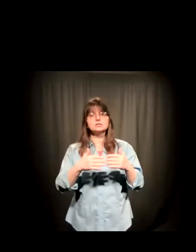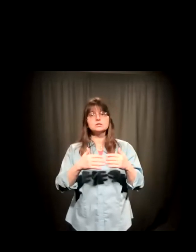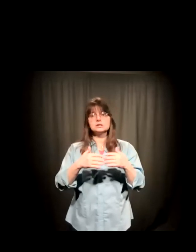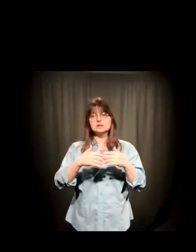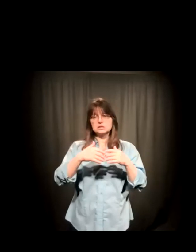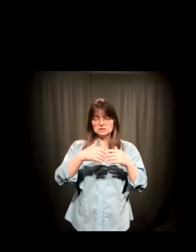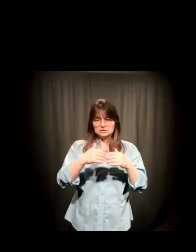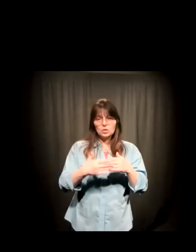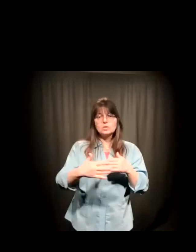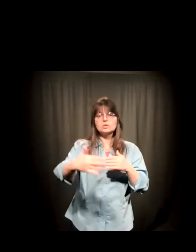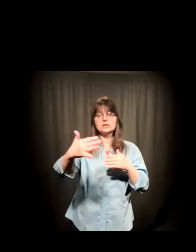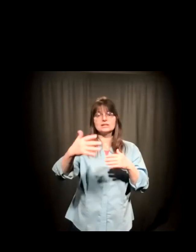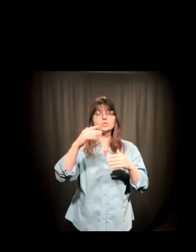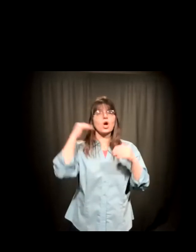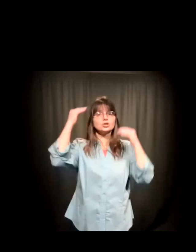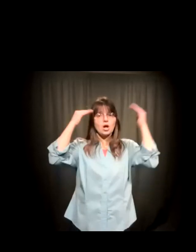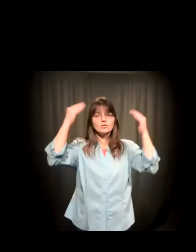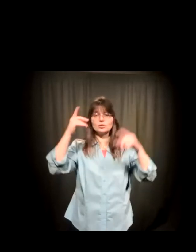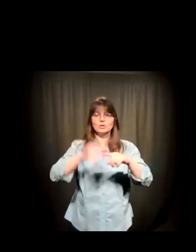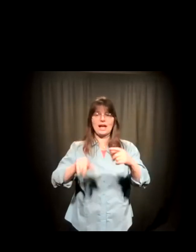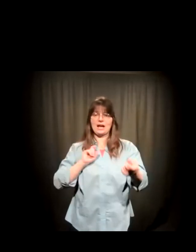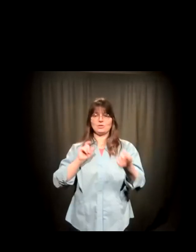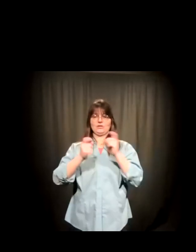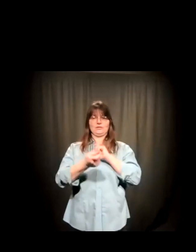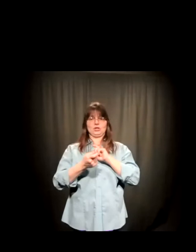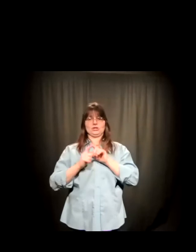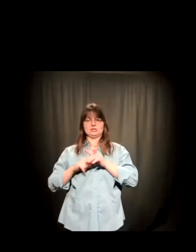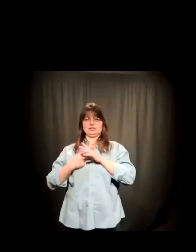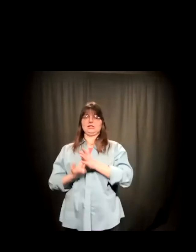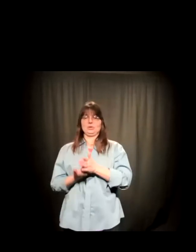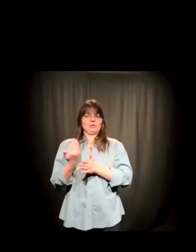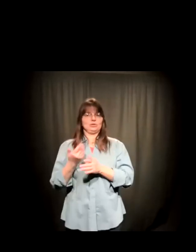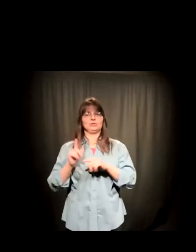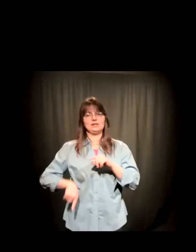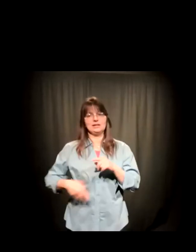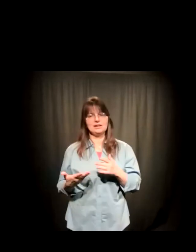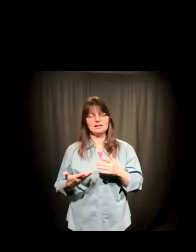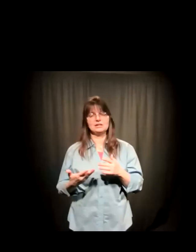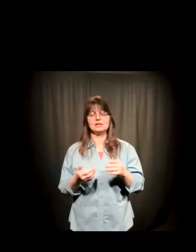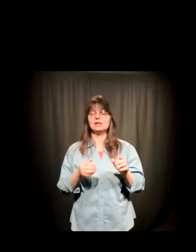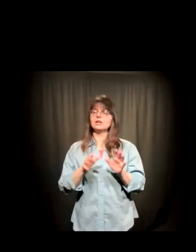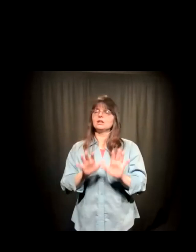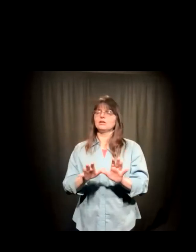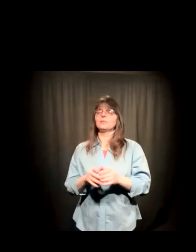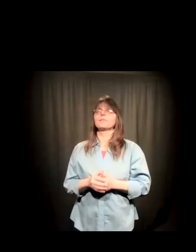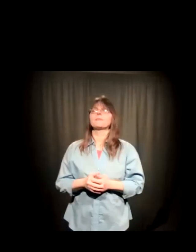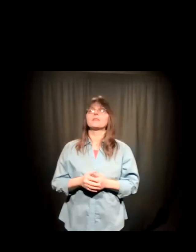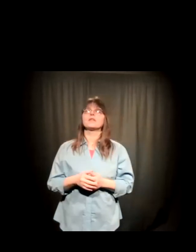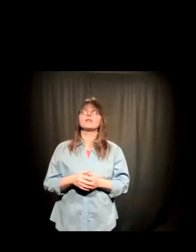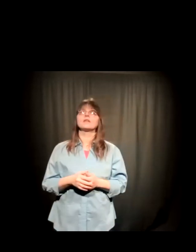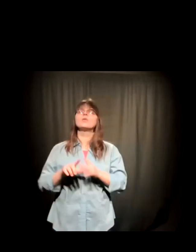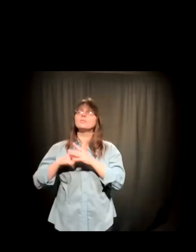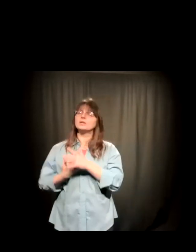irreversible. So I came to this project with all of that, with a lot of frustration, a lot of pain.